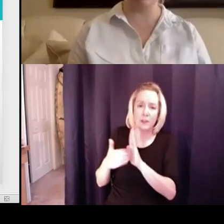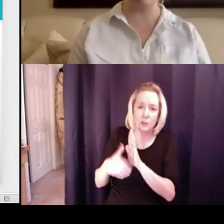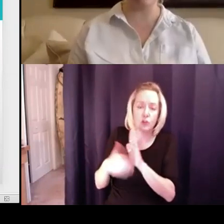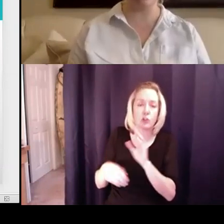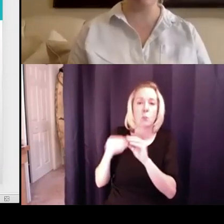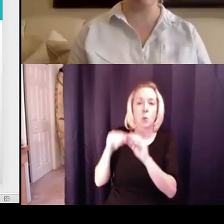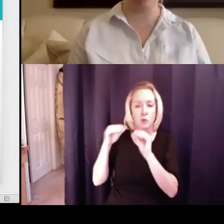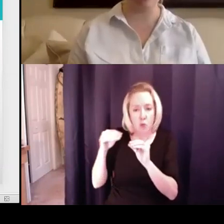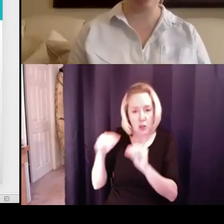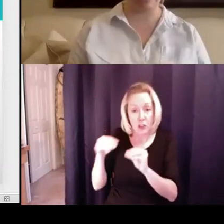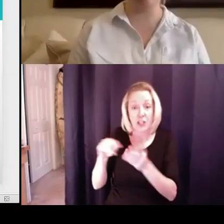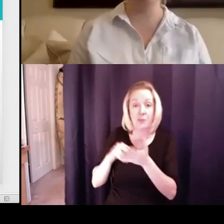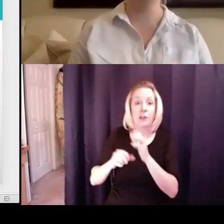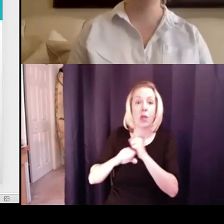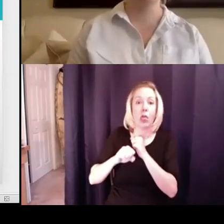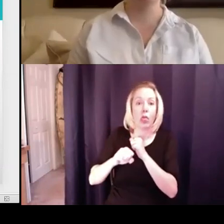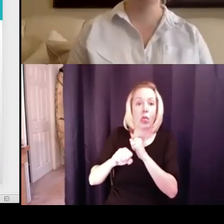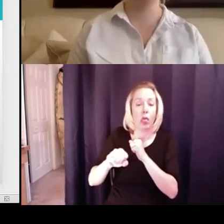to a letter, that's a really long time.